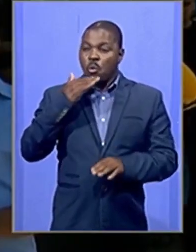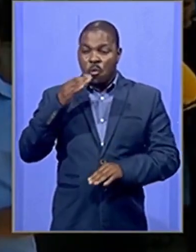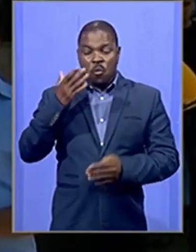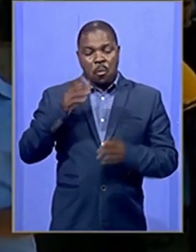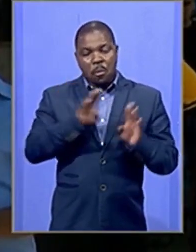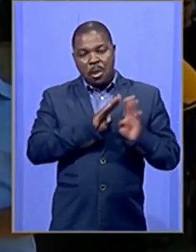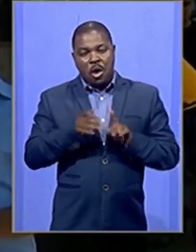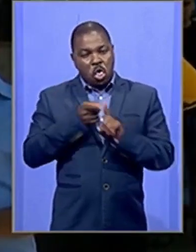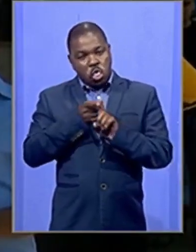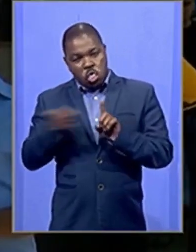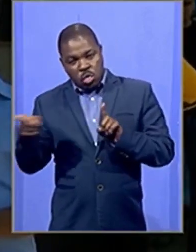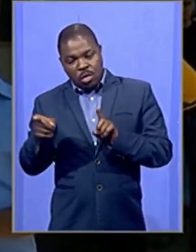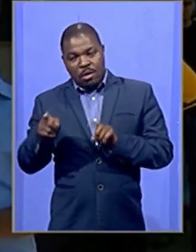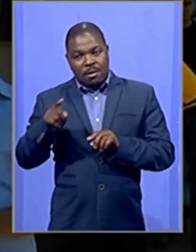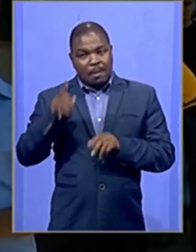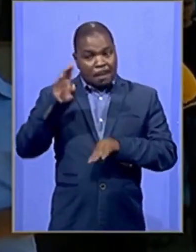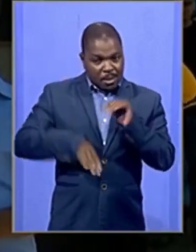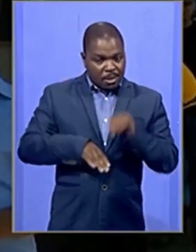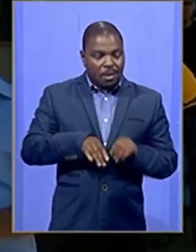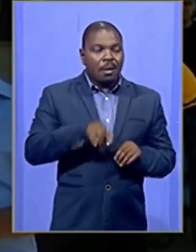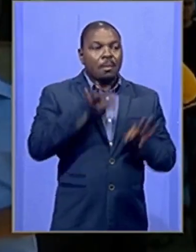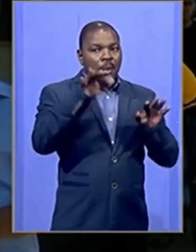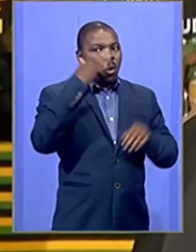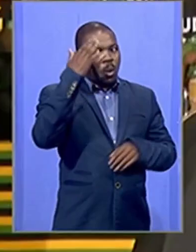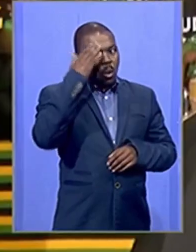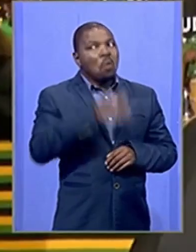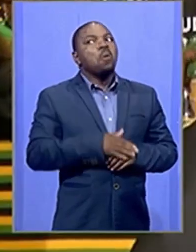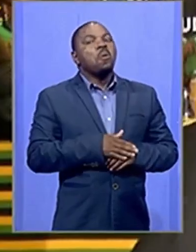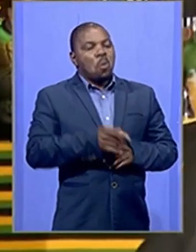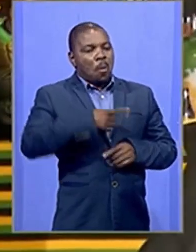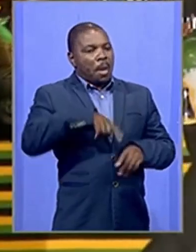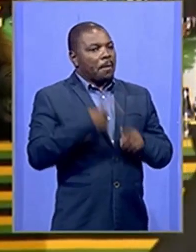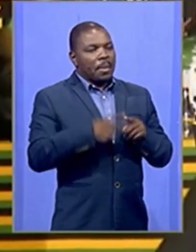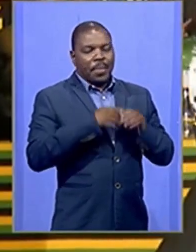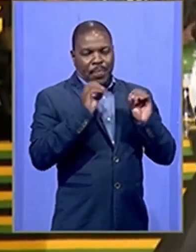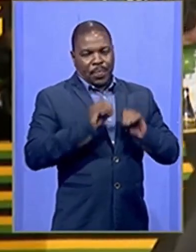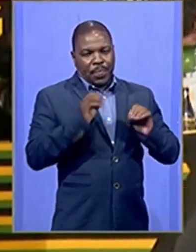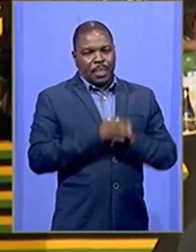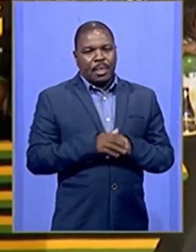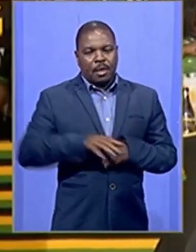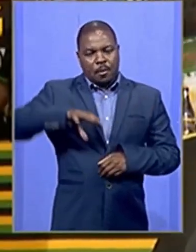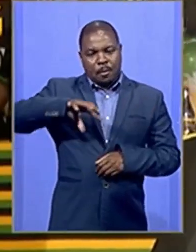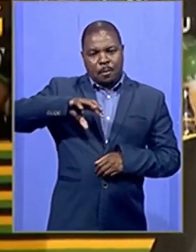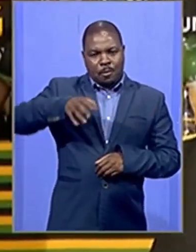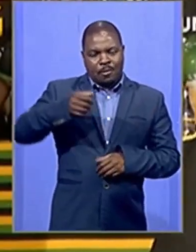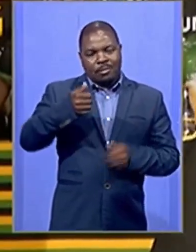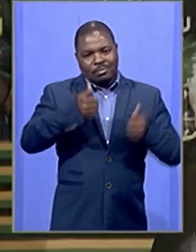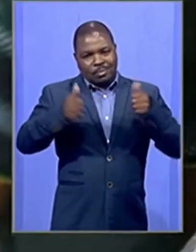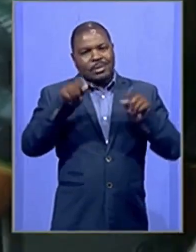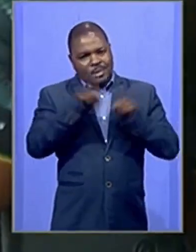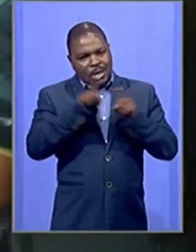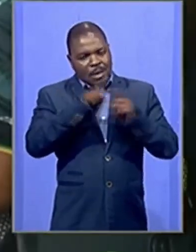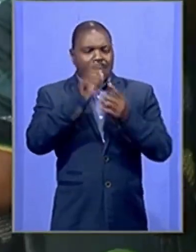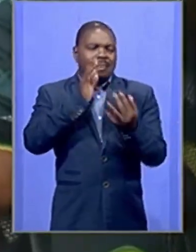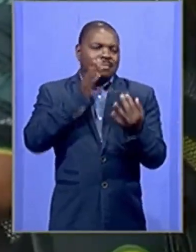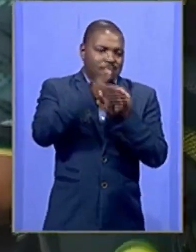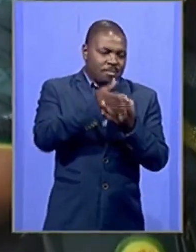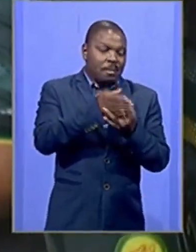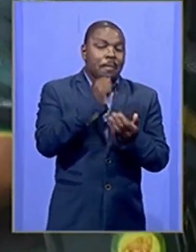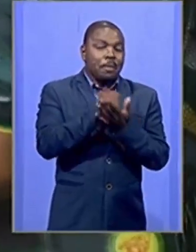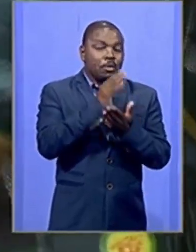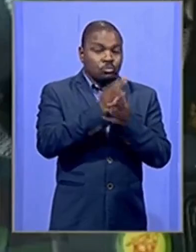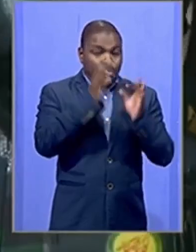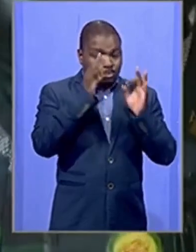punished, people will know that the ANC is no child's play. Boeteledipele bja province le bjona bo ile ba tsena seemo ka bogare go netefatsa